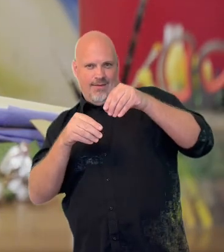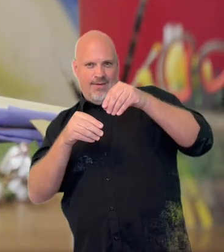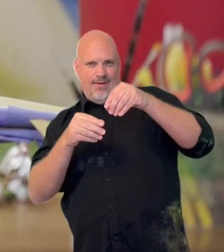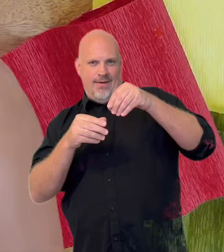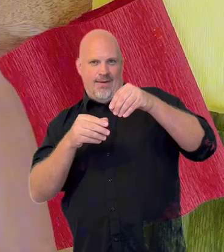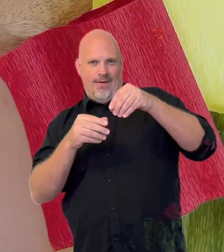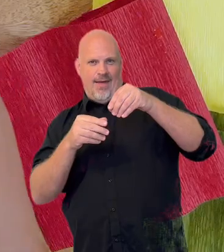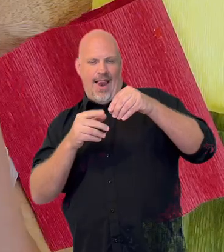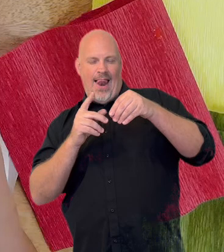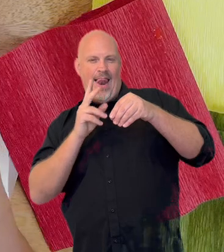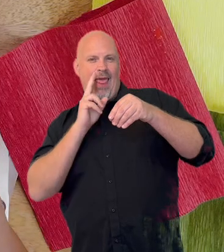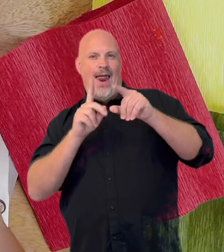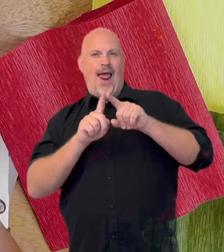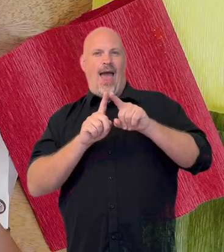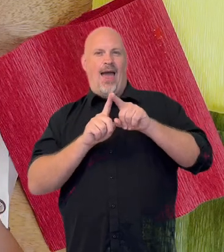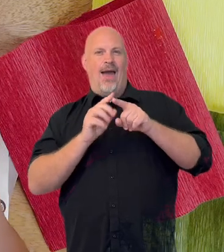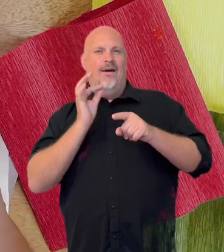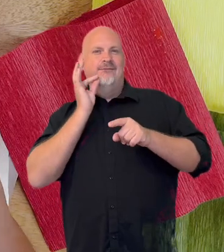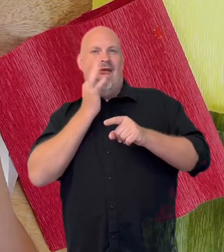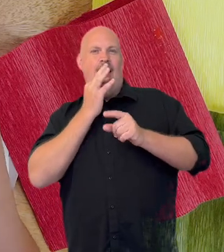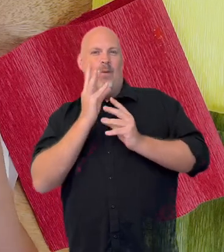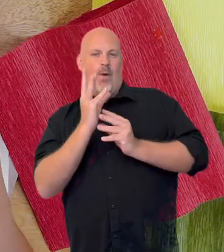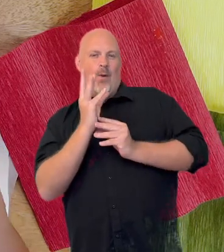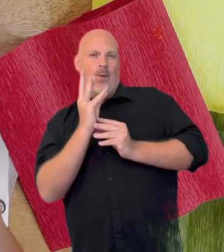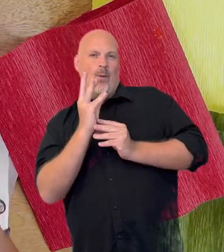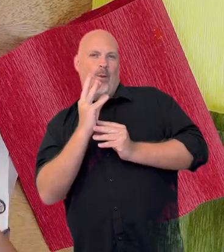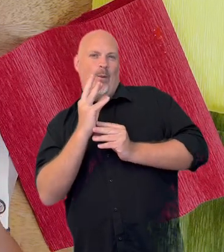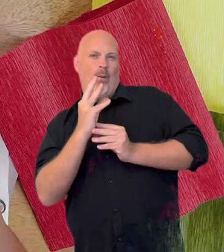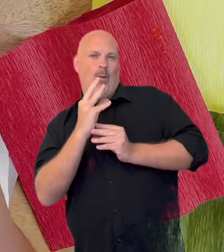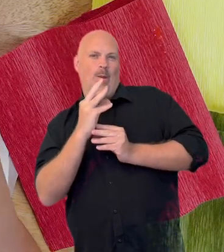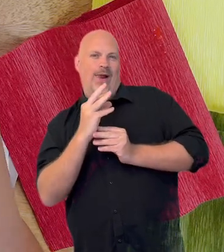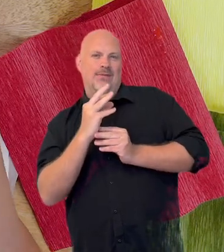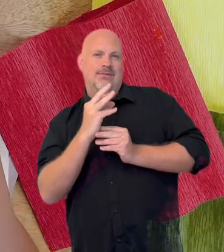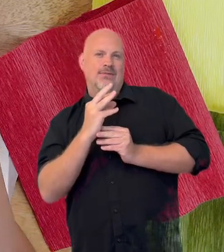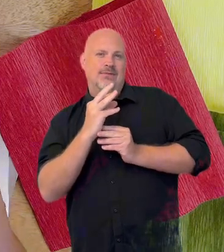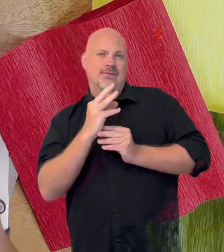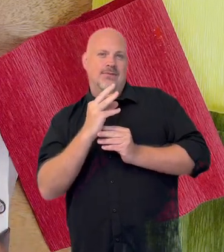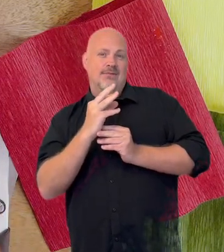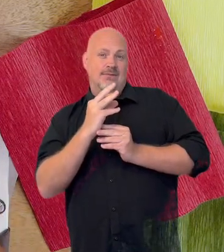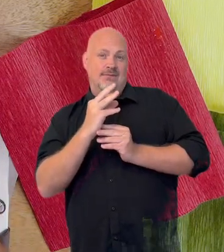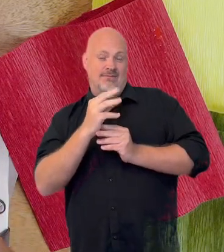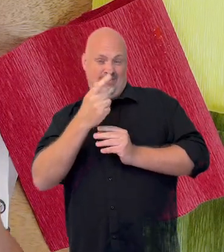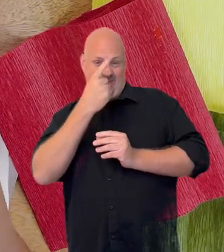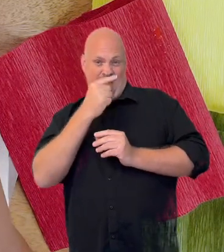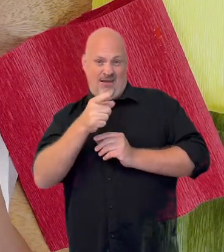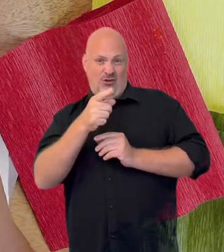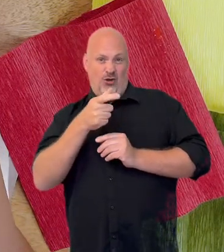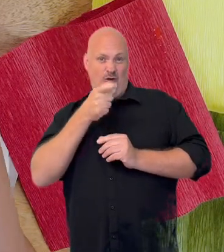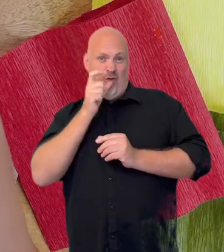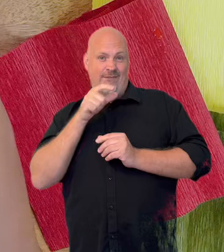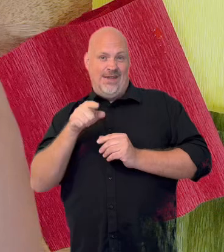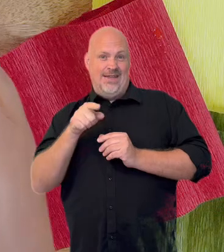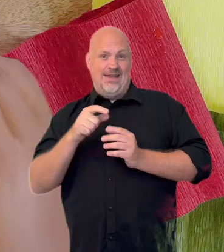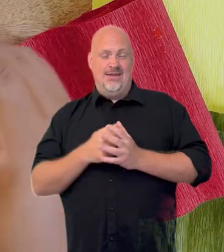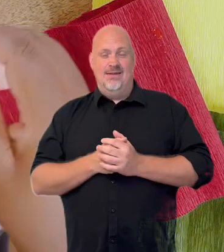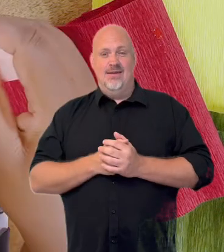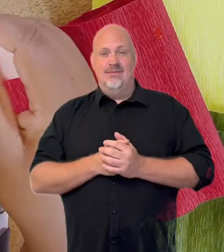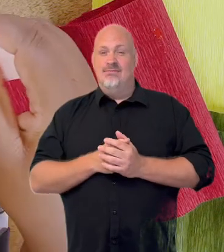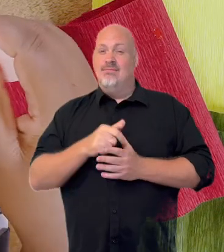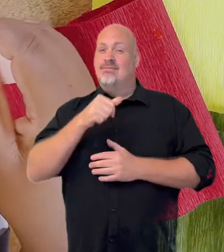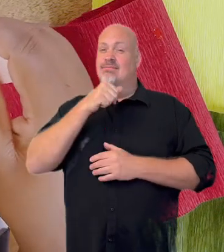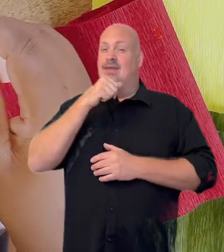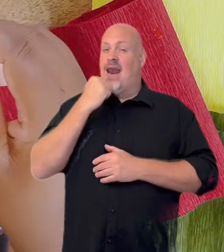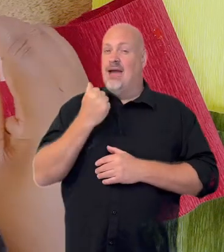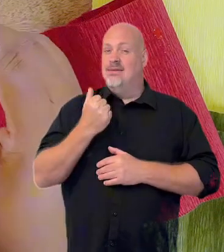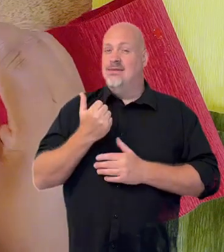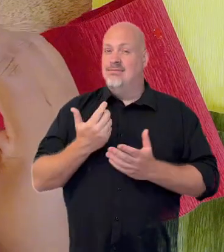wilting flower. So you do the same thing with the coffee. And what's nice about this